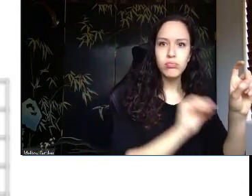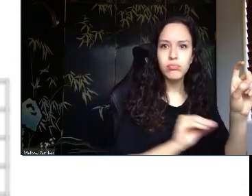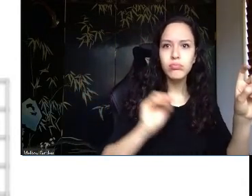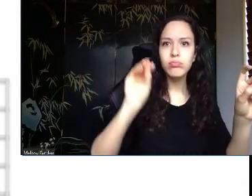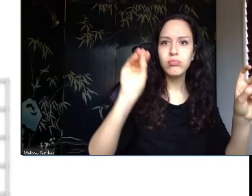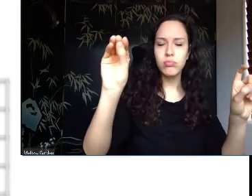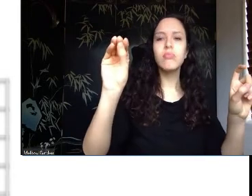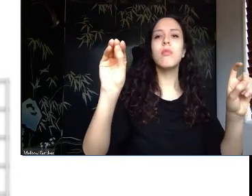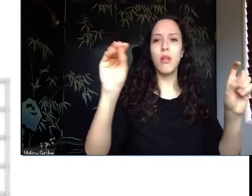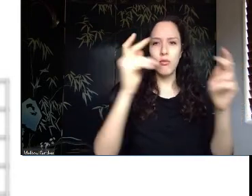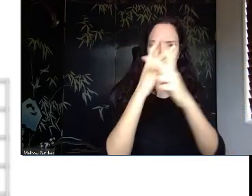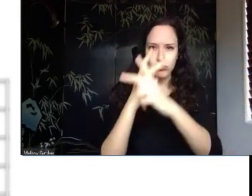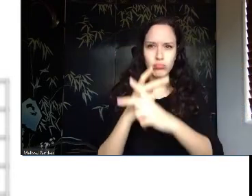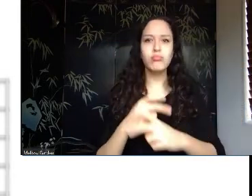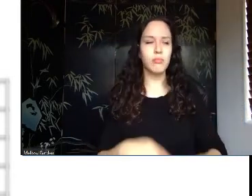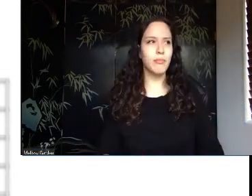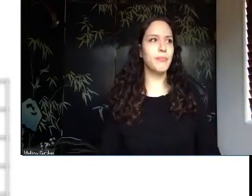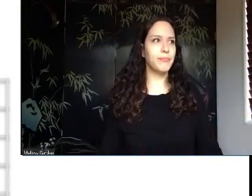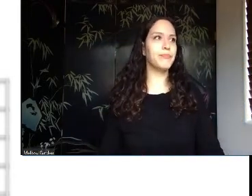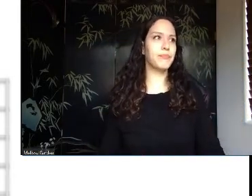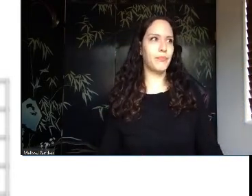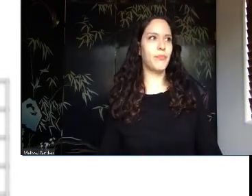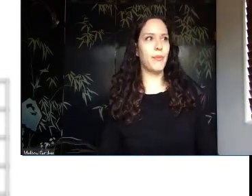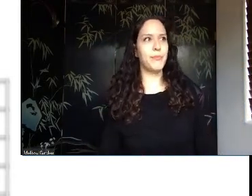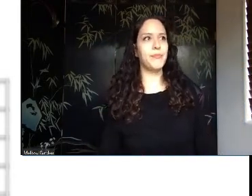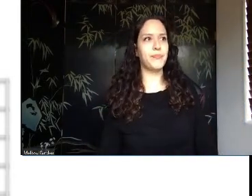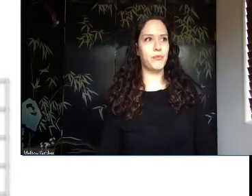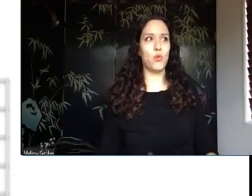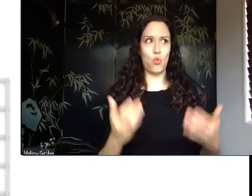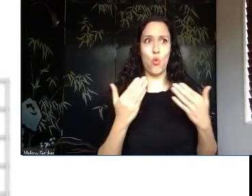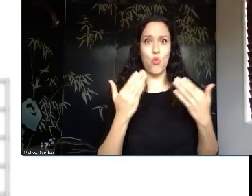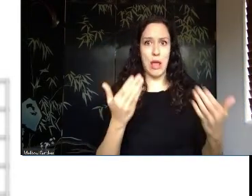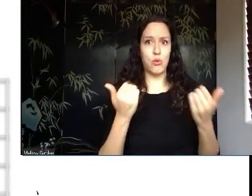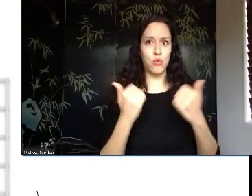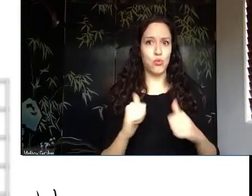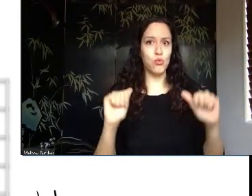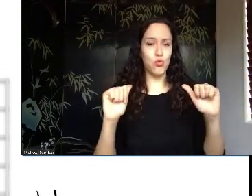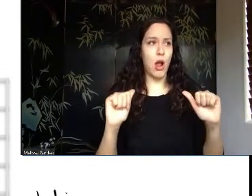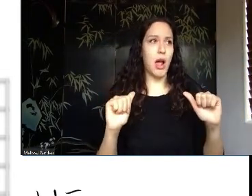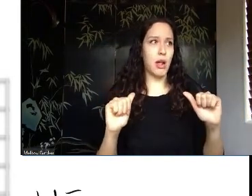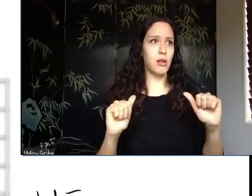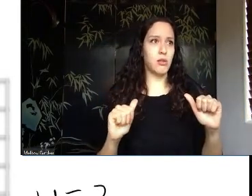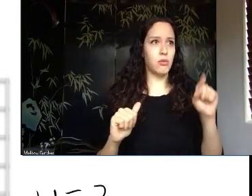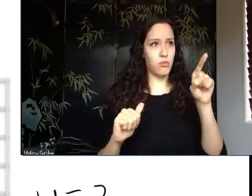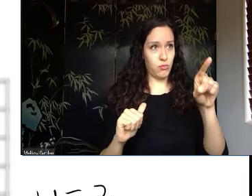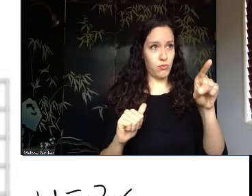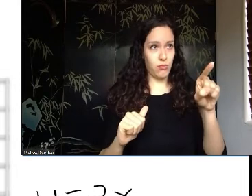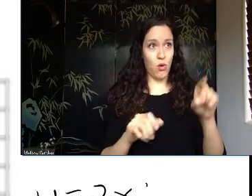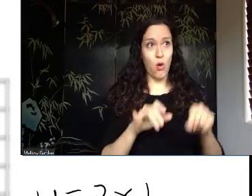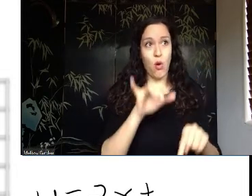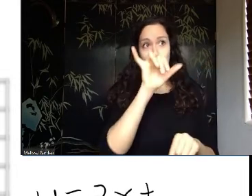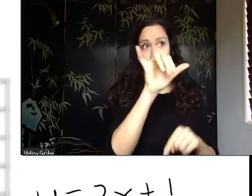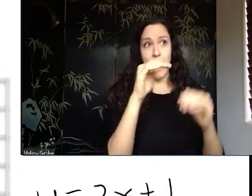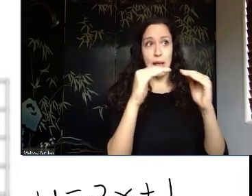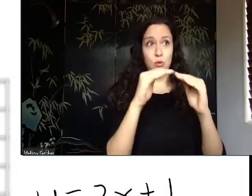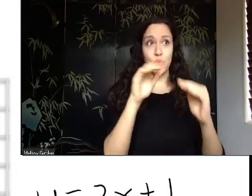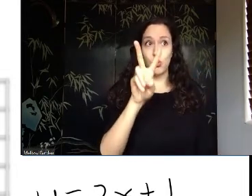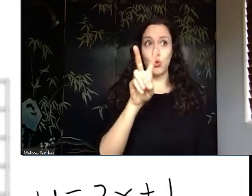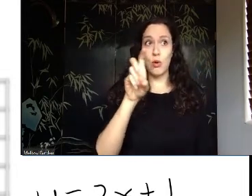turn into a coordinate. So let's go ahead and try that out. Okay, so I'm going to put it over here. Y equals 2x plus